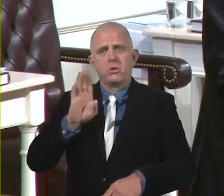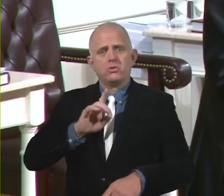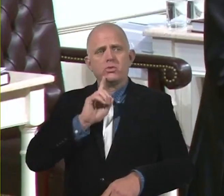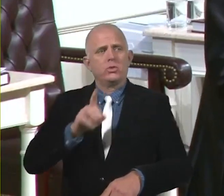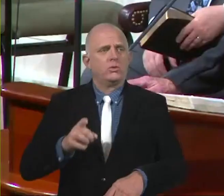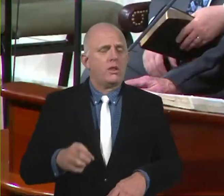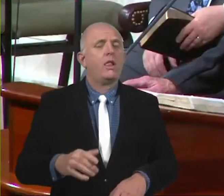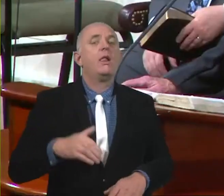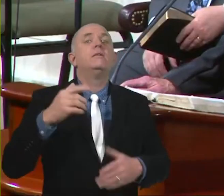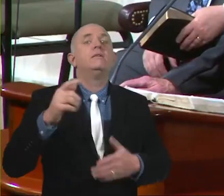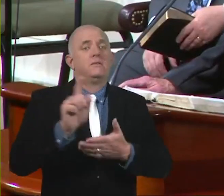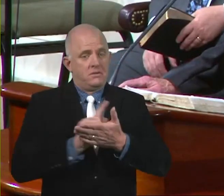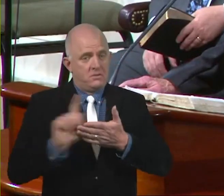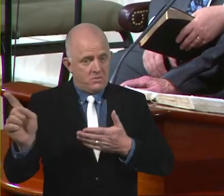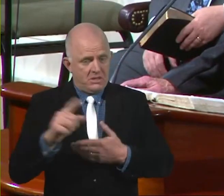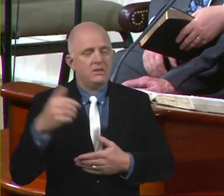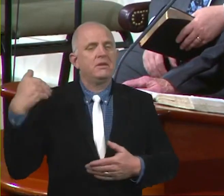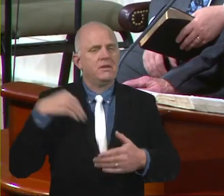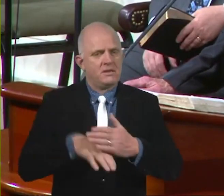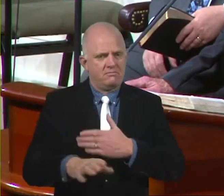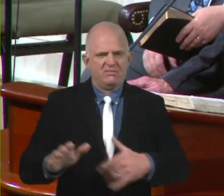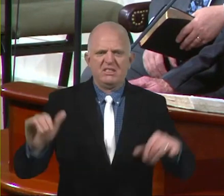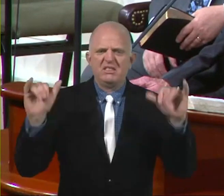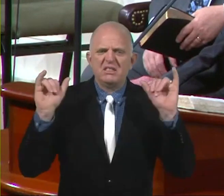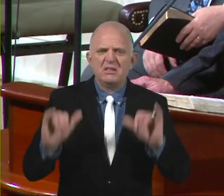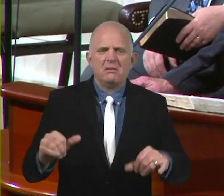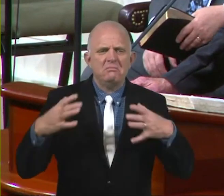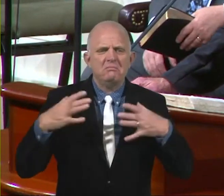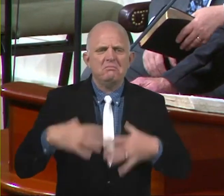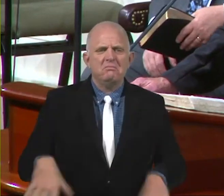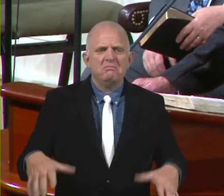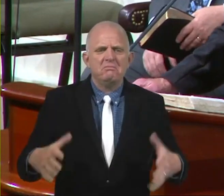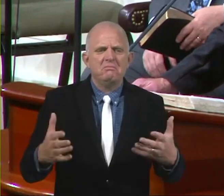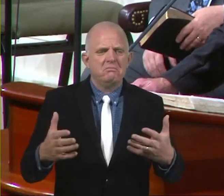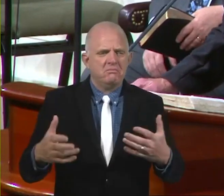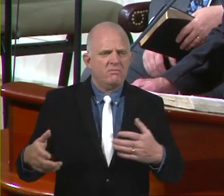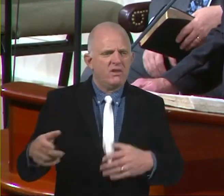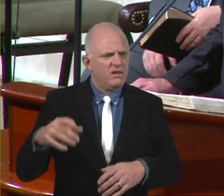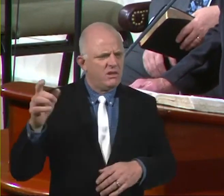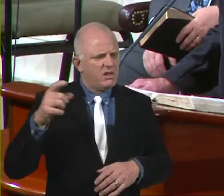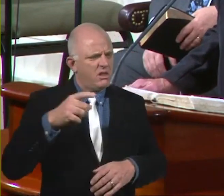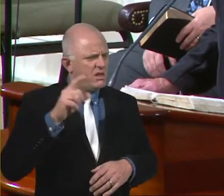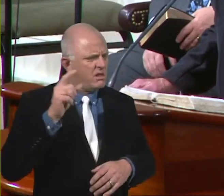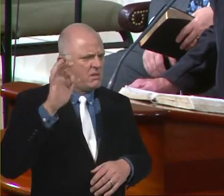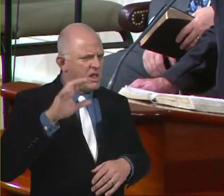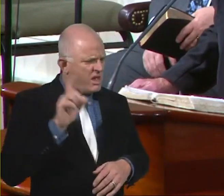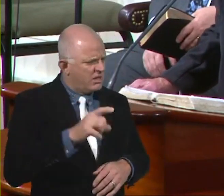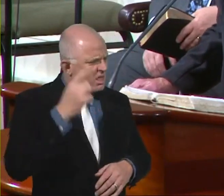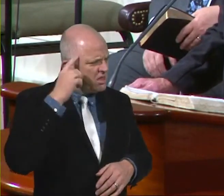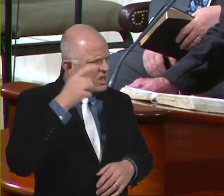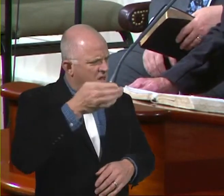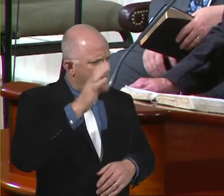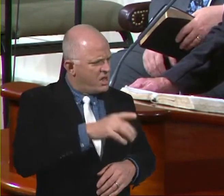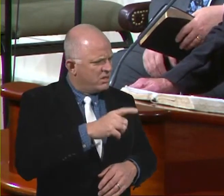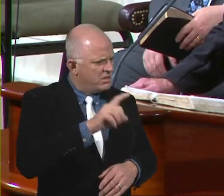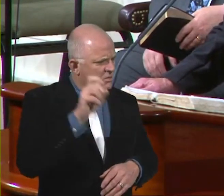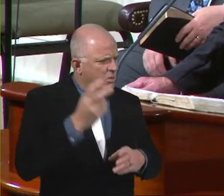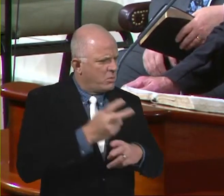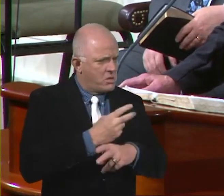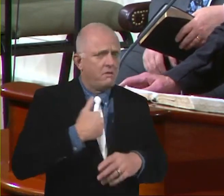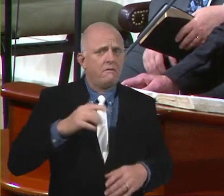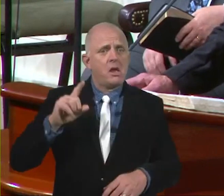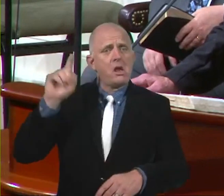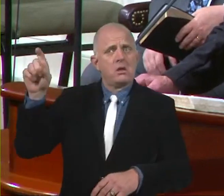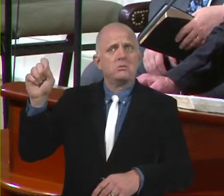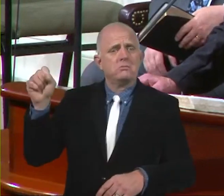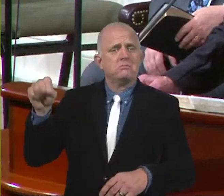next week dressed the same way. And he said, I thought you was going to ask God about what to wear. Oh, he said, I did, preacher, sure did. Spent